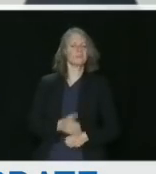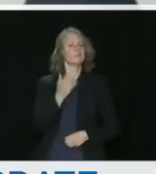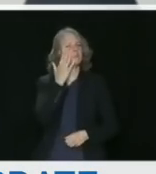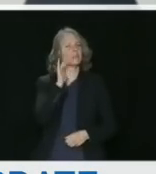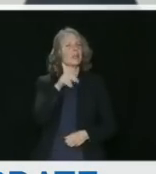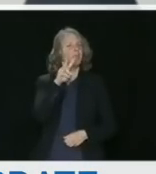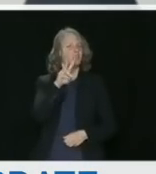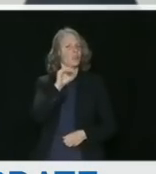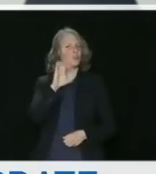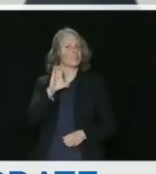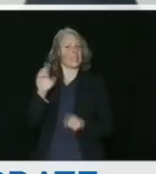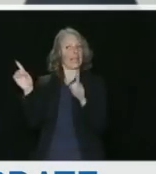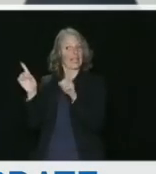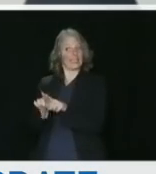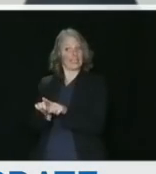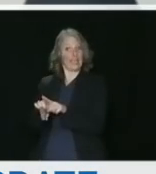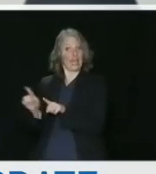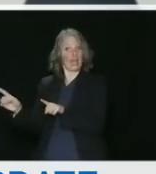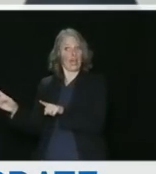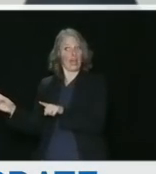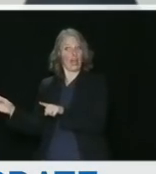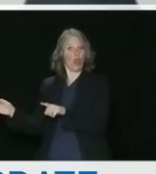from India is not yet